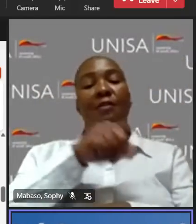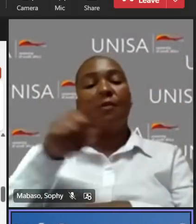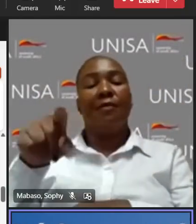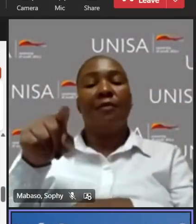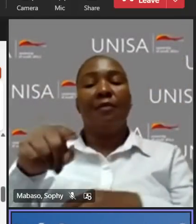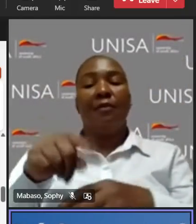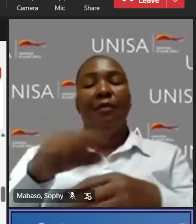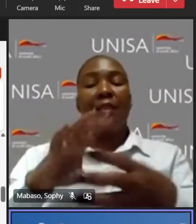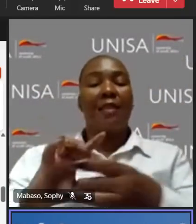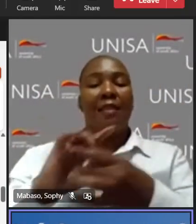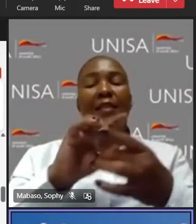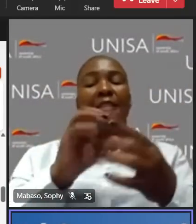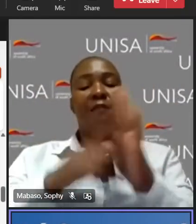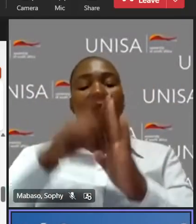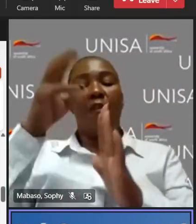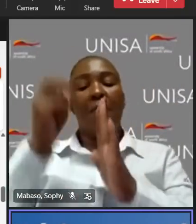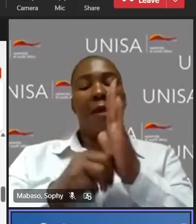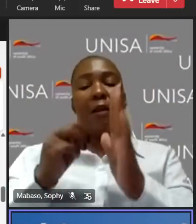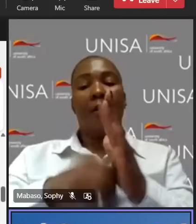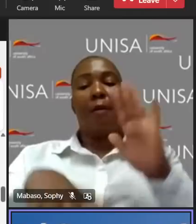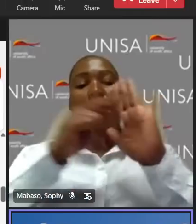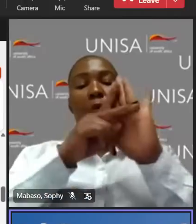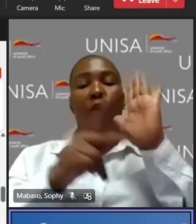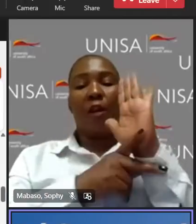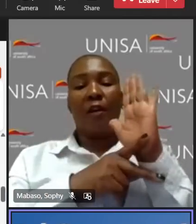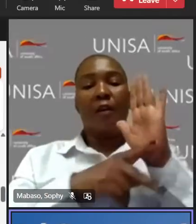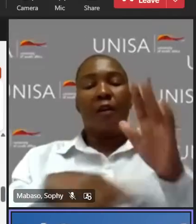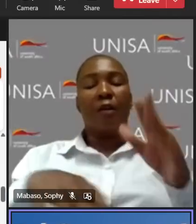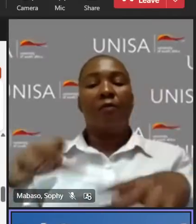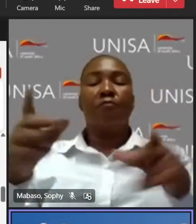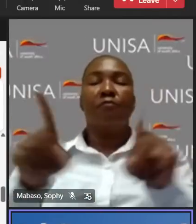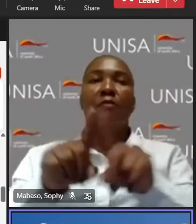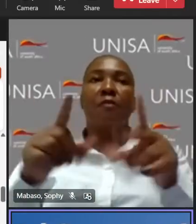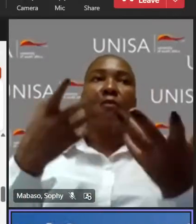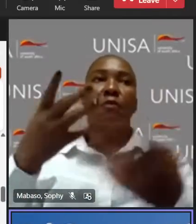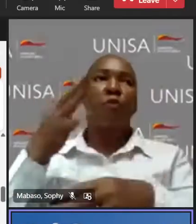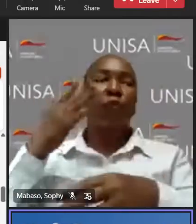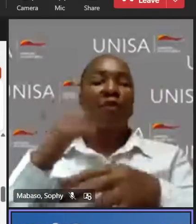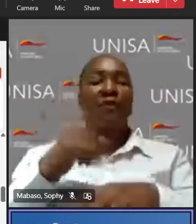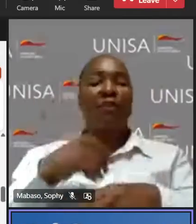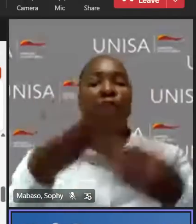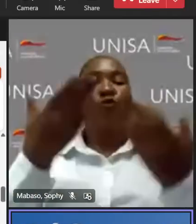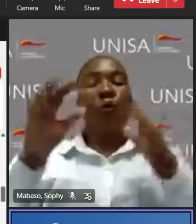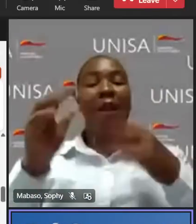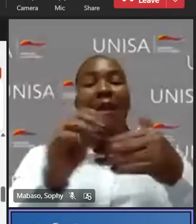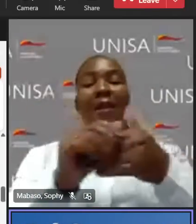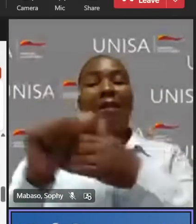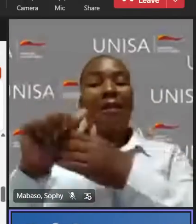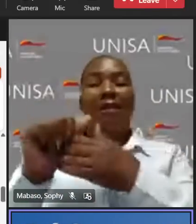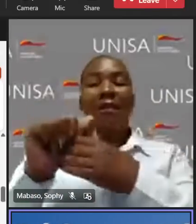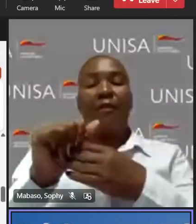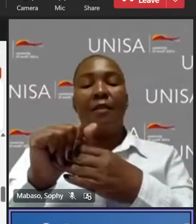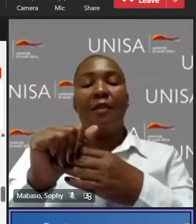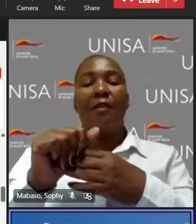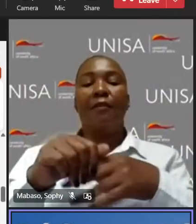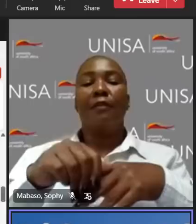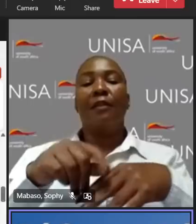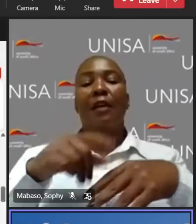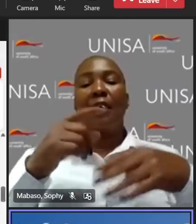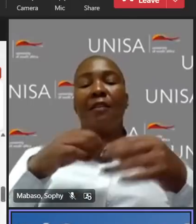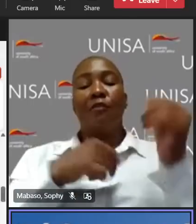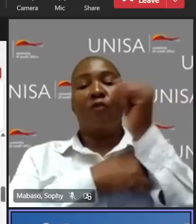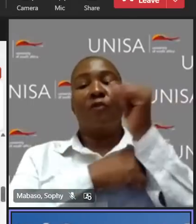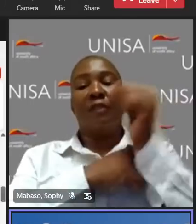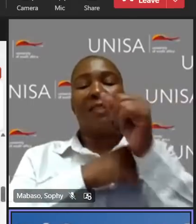leadership development program that when the student leadership ends their term of office, they